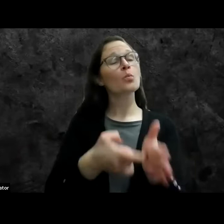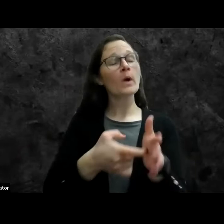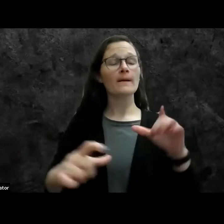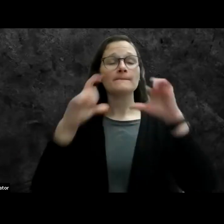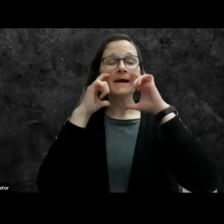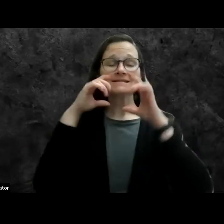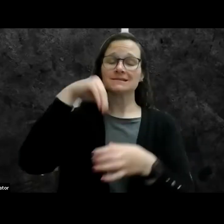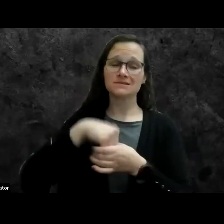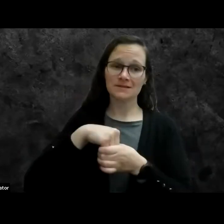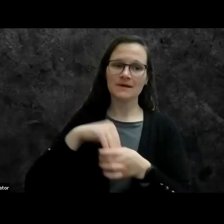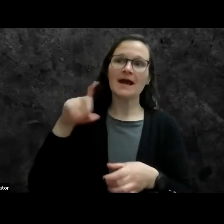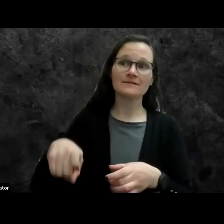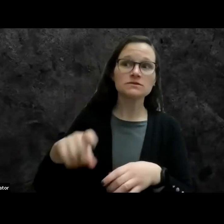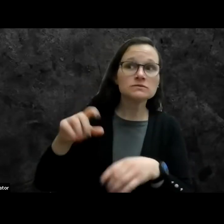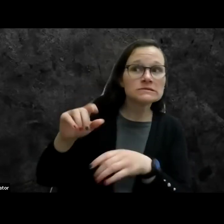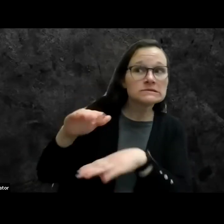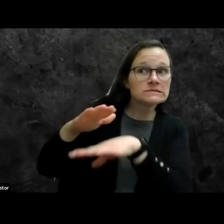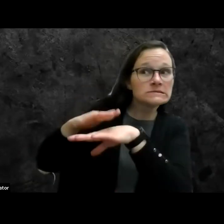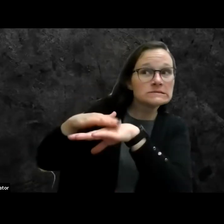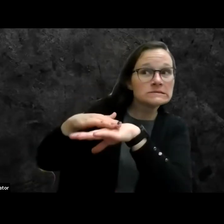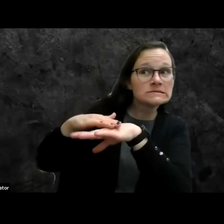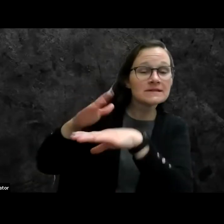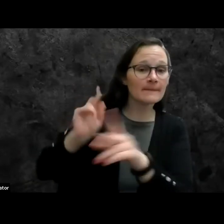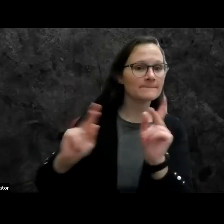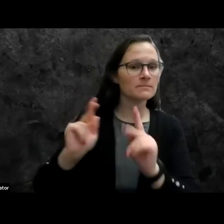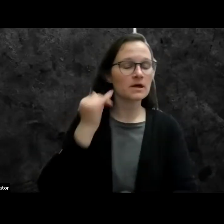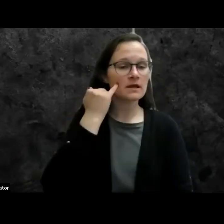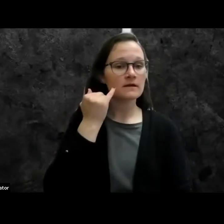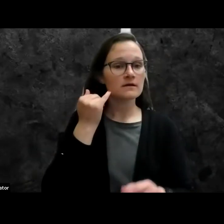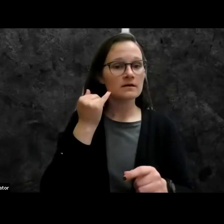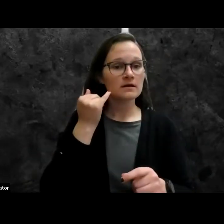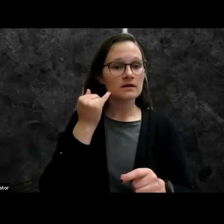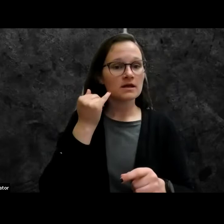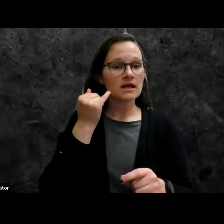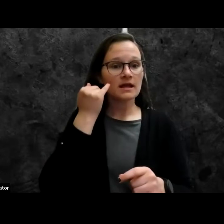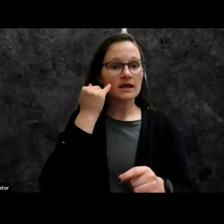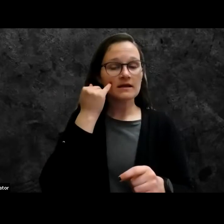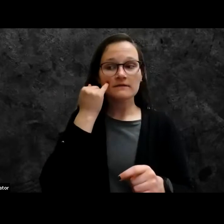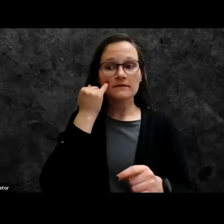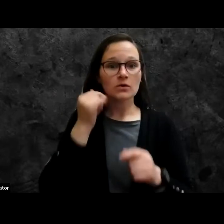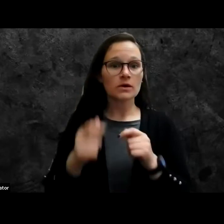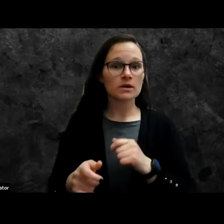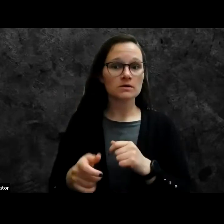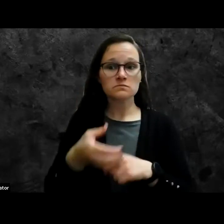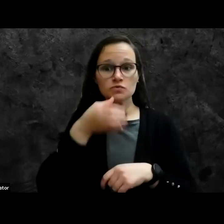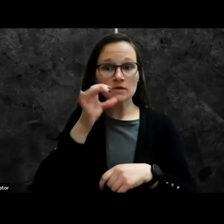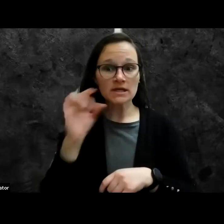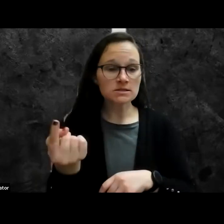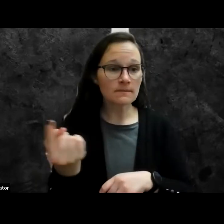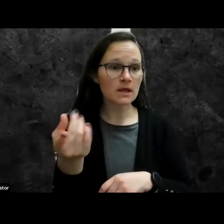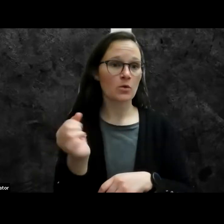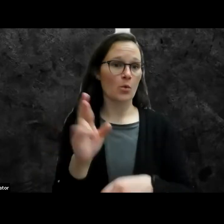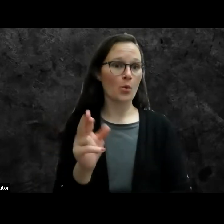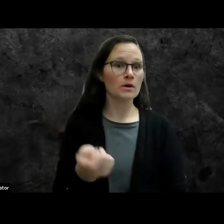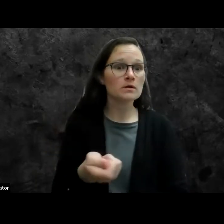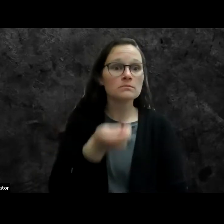need to help each other sometimes. Only when you're taking a little sip or a little bite should that mask come down. Otherwise, it should be firmly around your